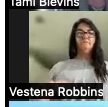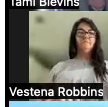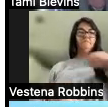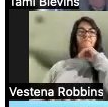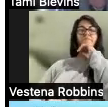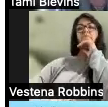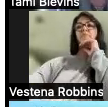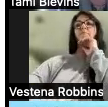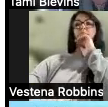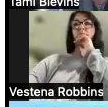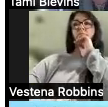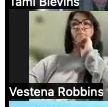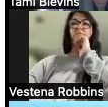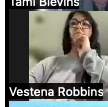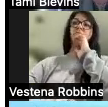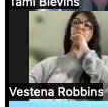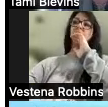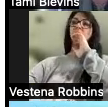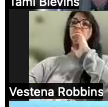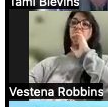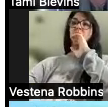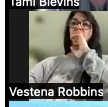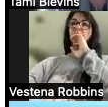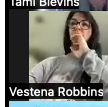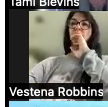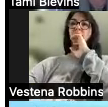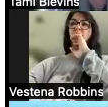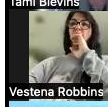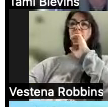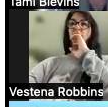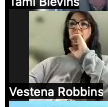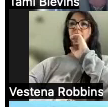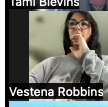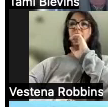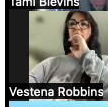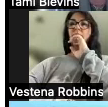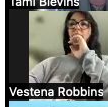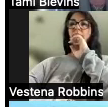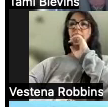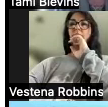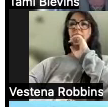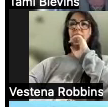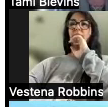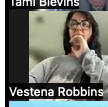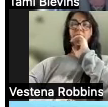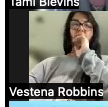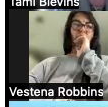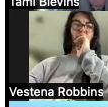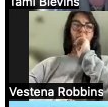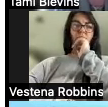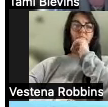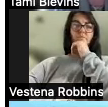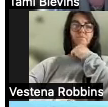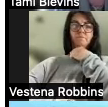so to speak. So, you know, there are opportunities available that if folks don't necessarily meet a